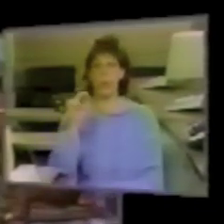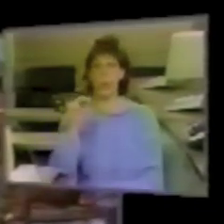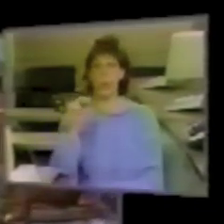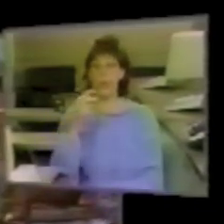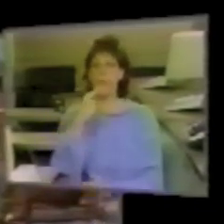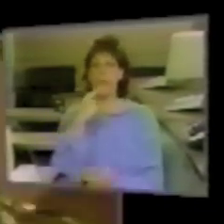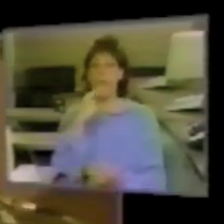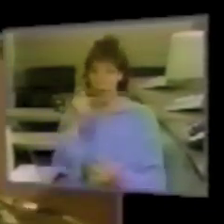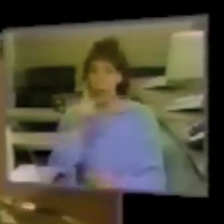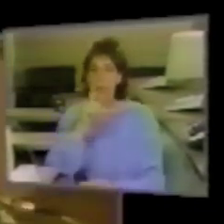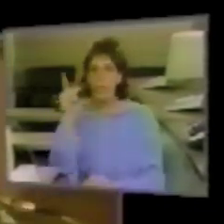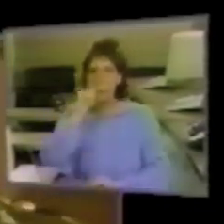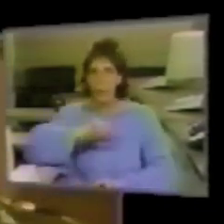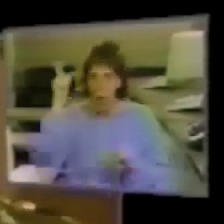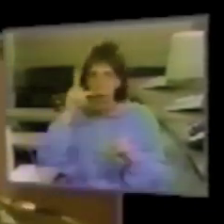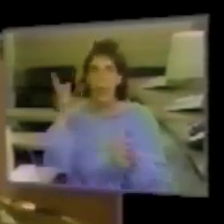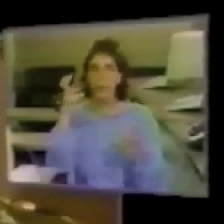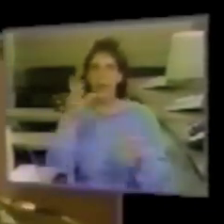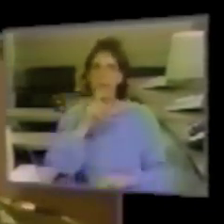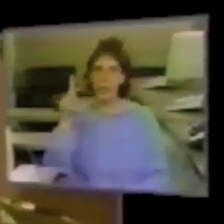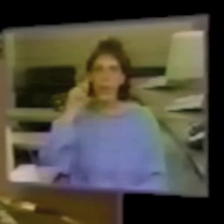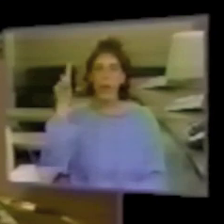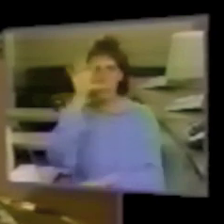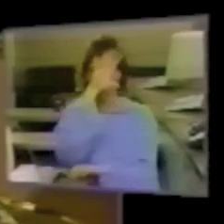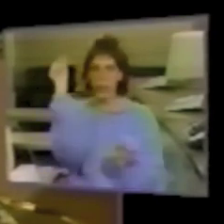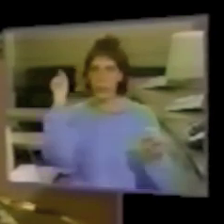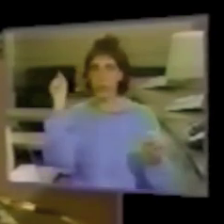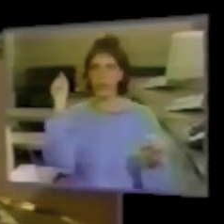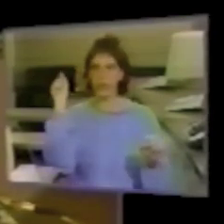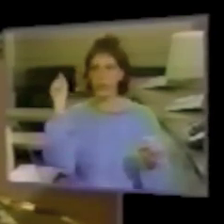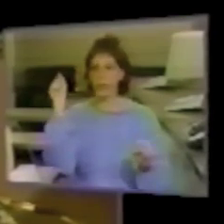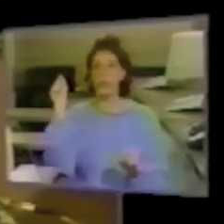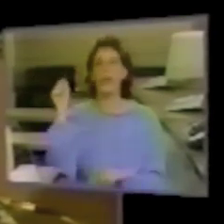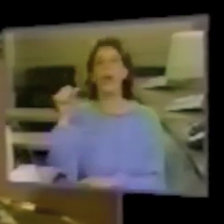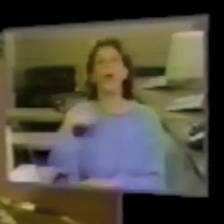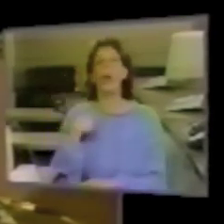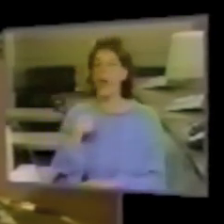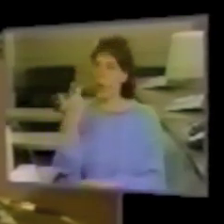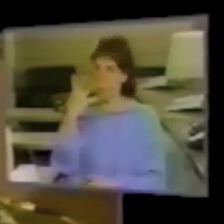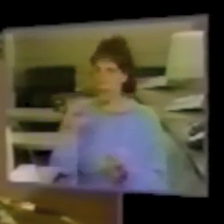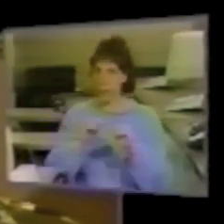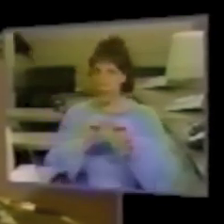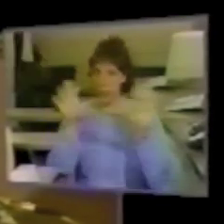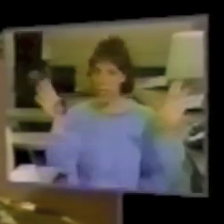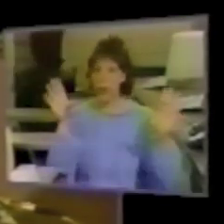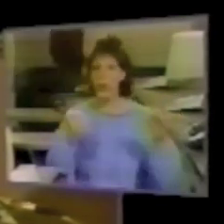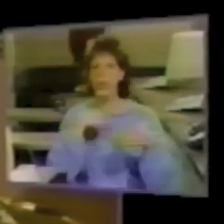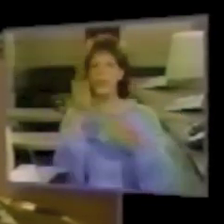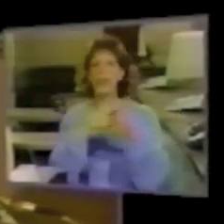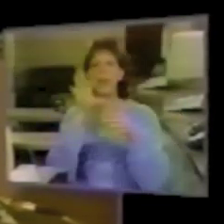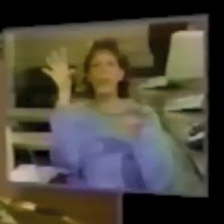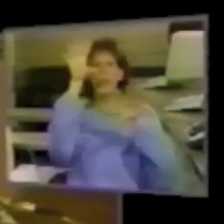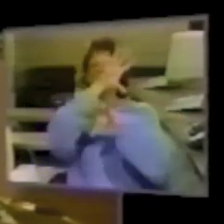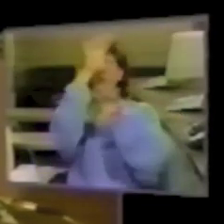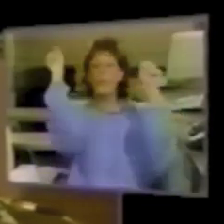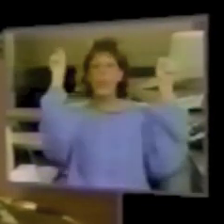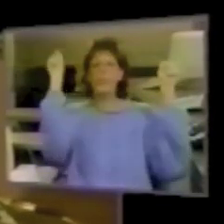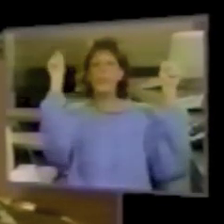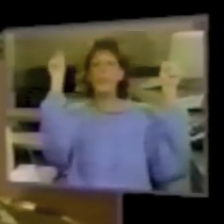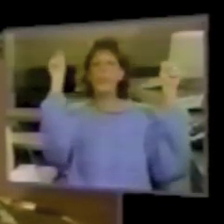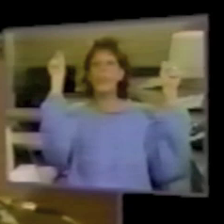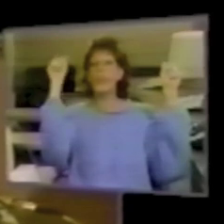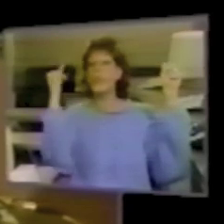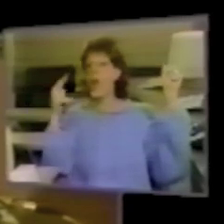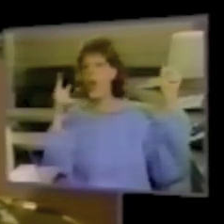as a surprise. I want to make clear, however, that views about the next president are most